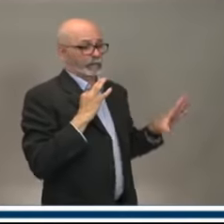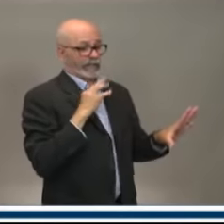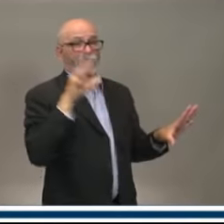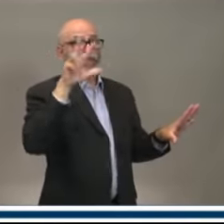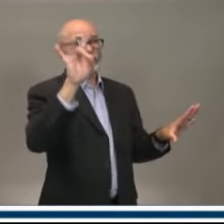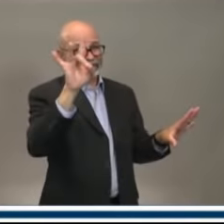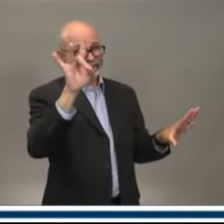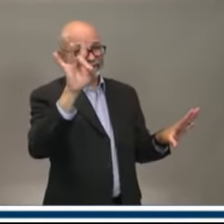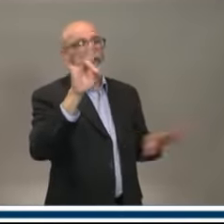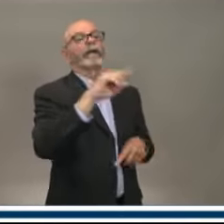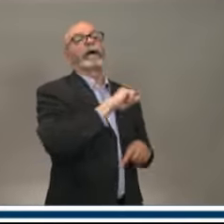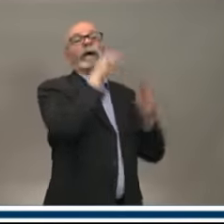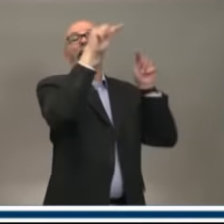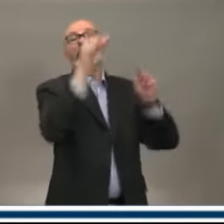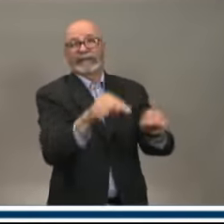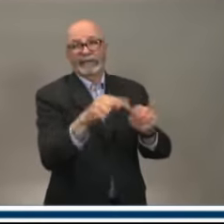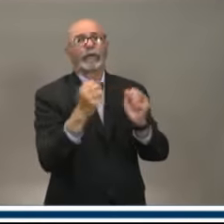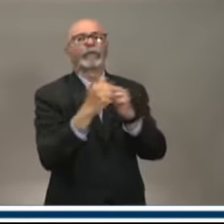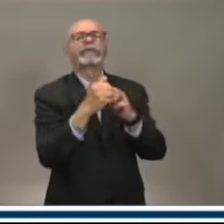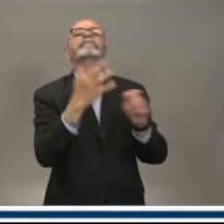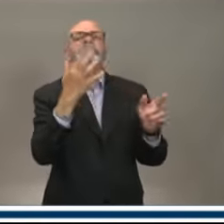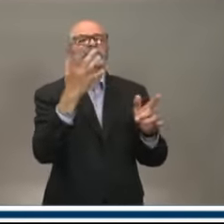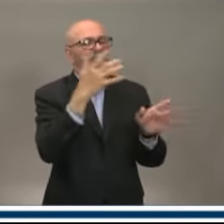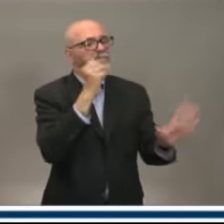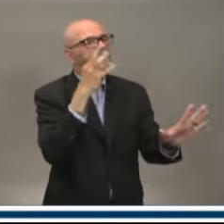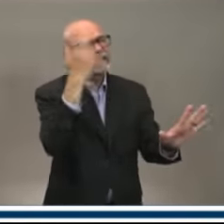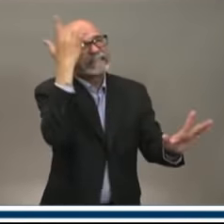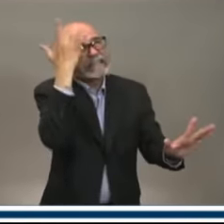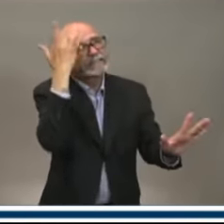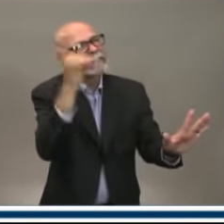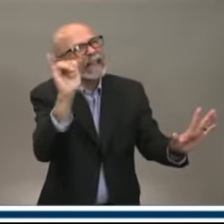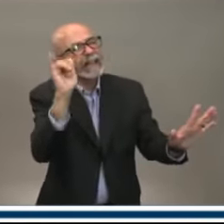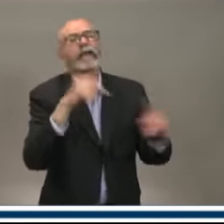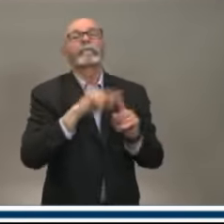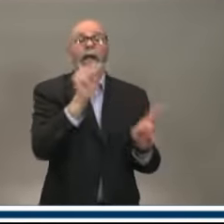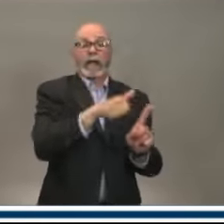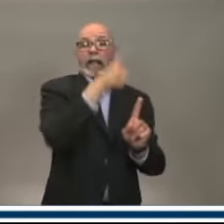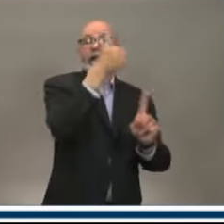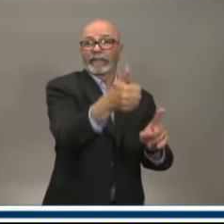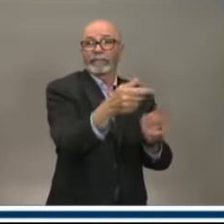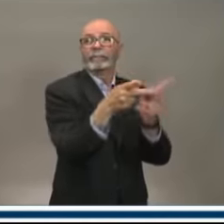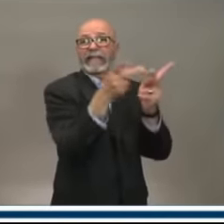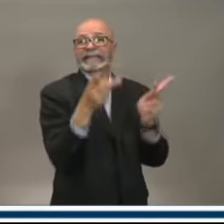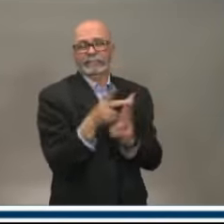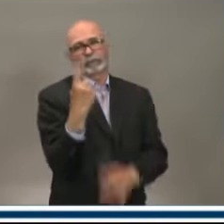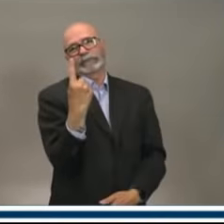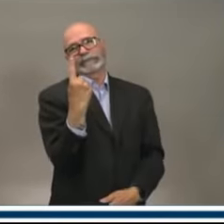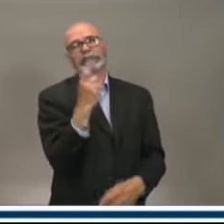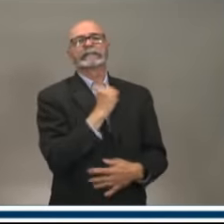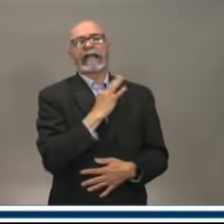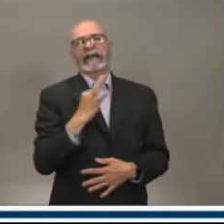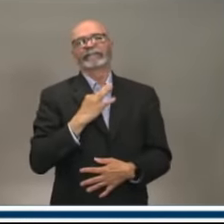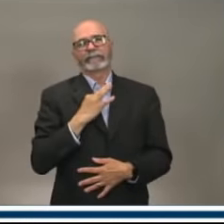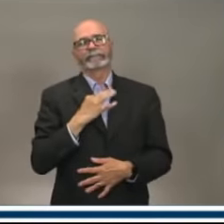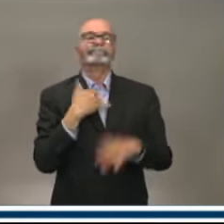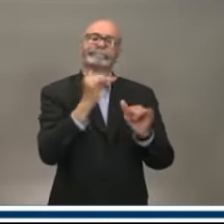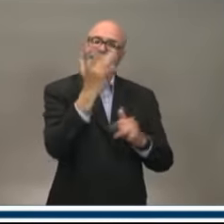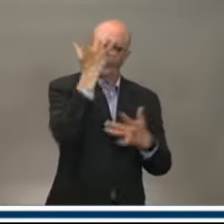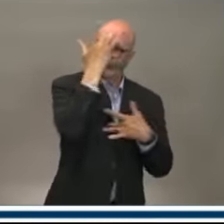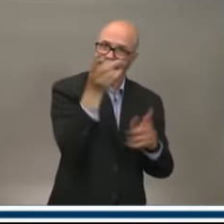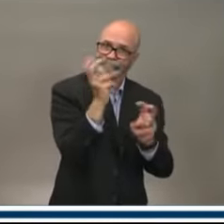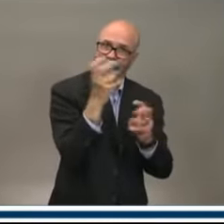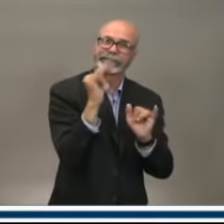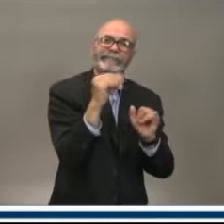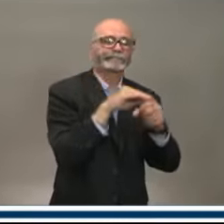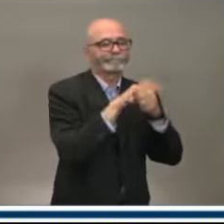COVID-19. And at one other facility, we have 1 staff member with an active case of COVID-19. While it's good news